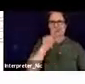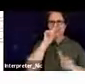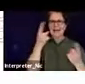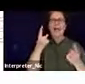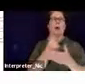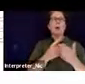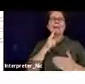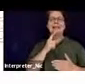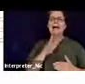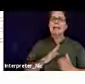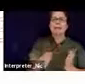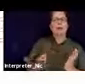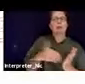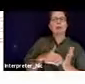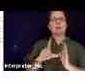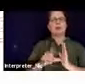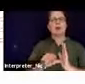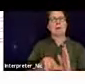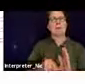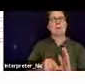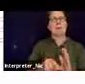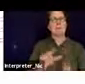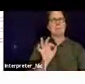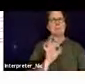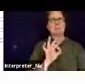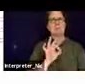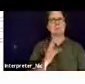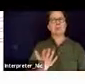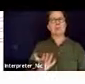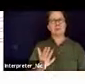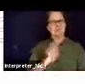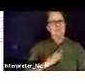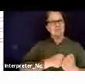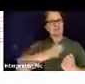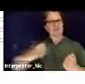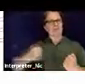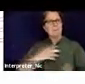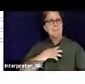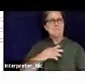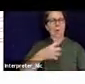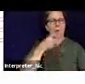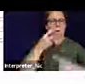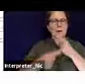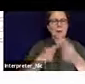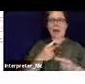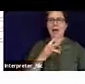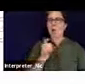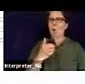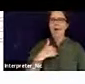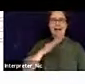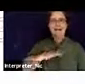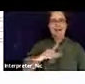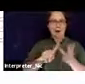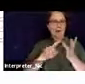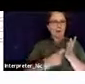extra time or I need an orientation visit